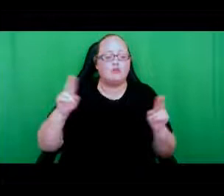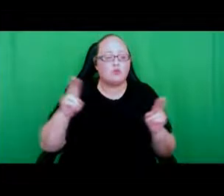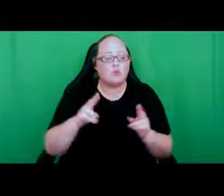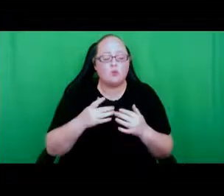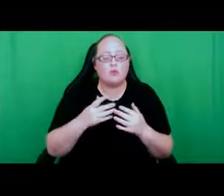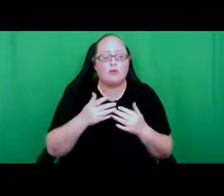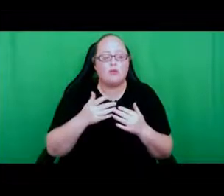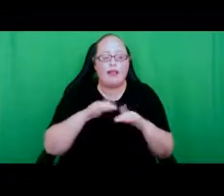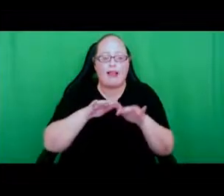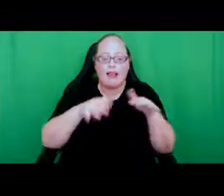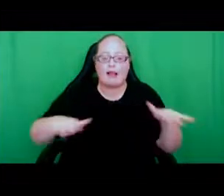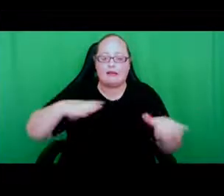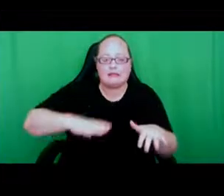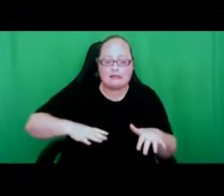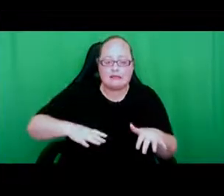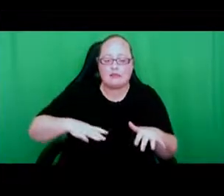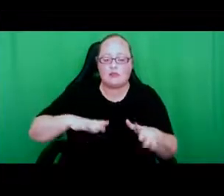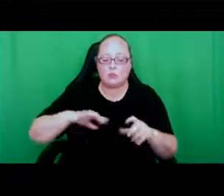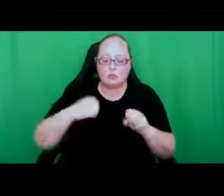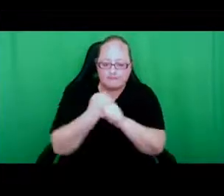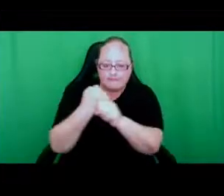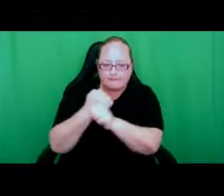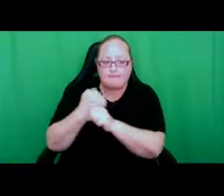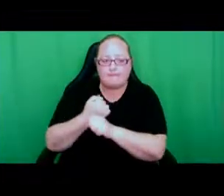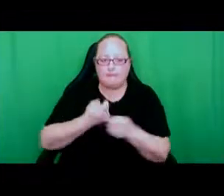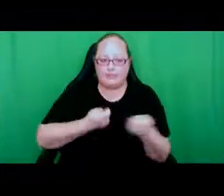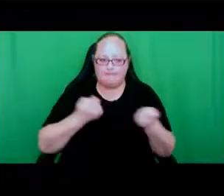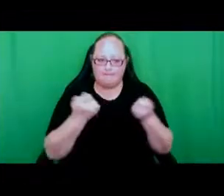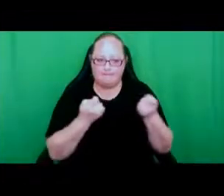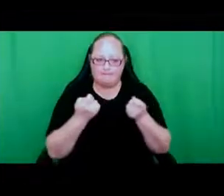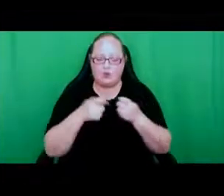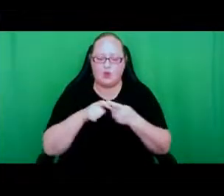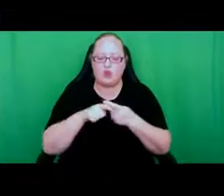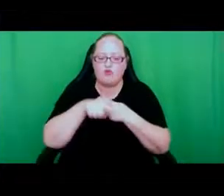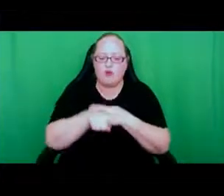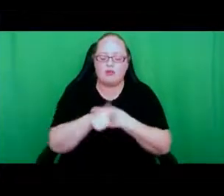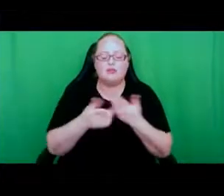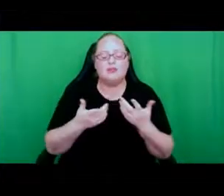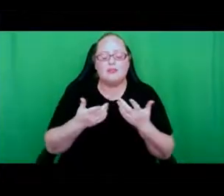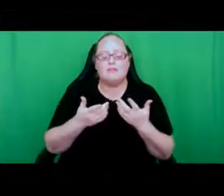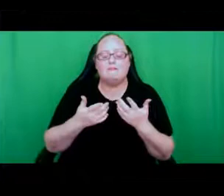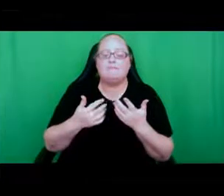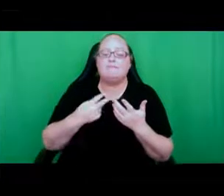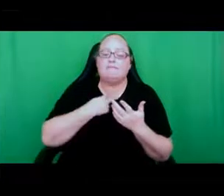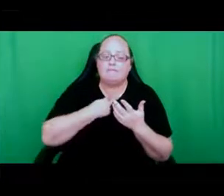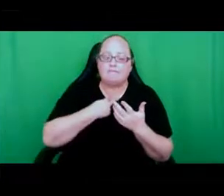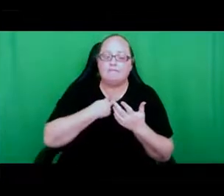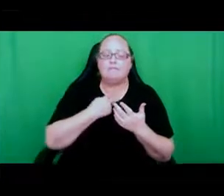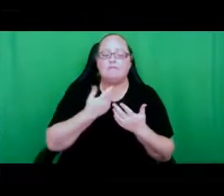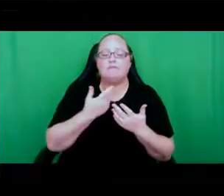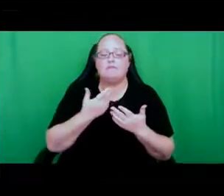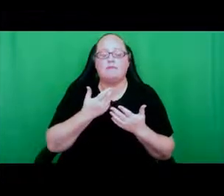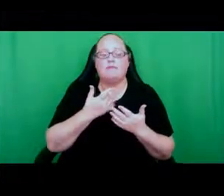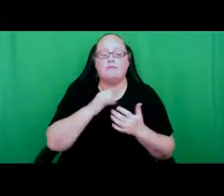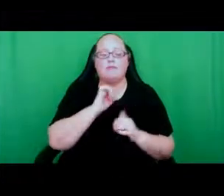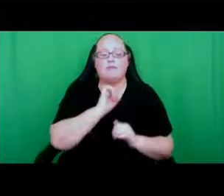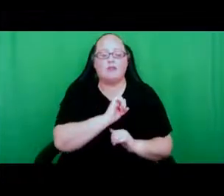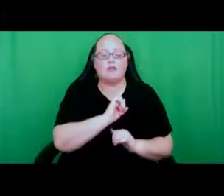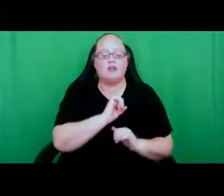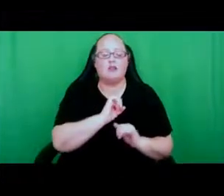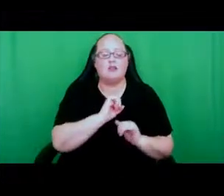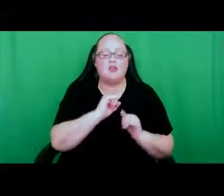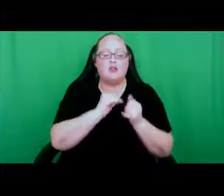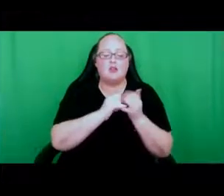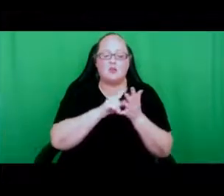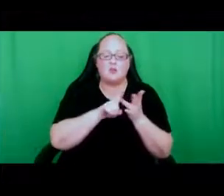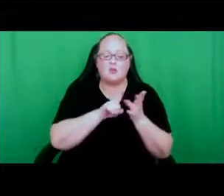and operate the Lower Thames Crossing. However, unfortunately, the land currently used by the Crenham Solar Farm is